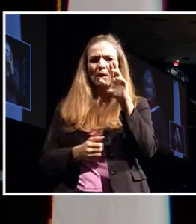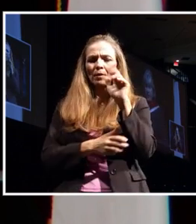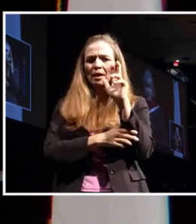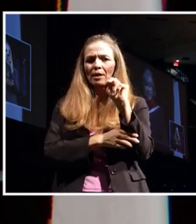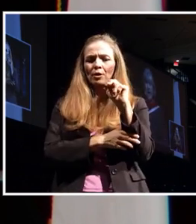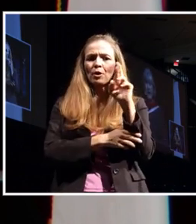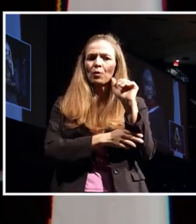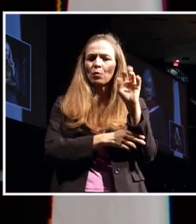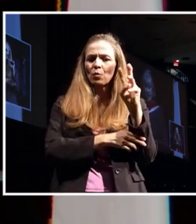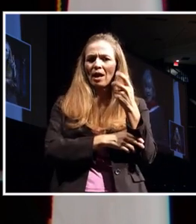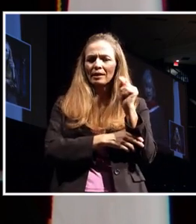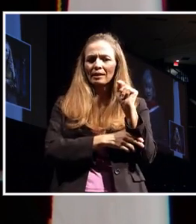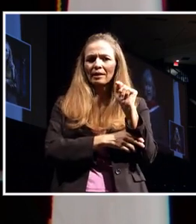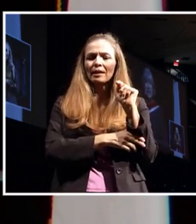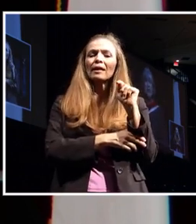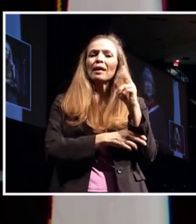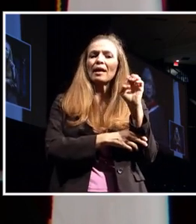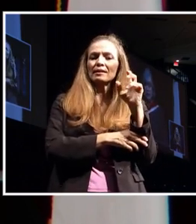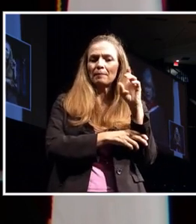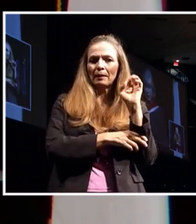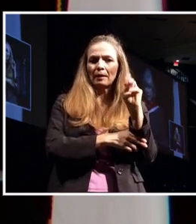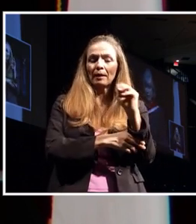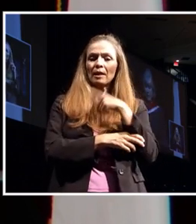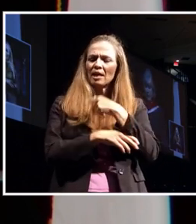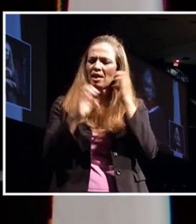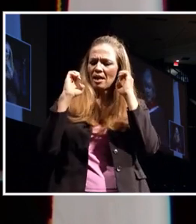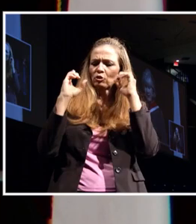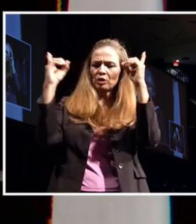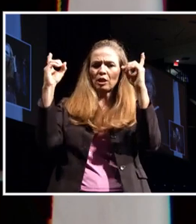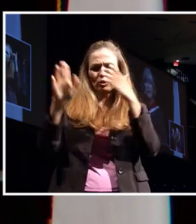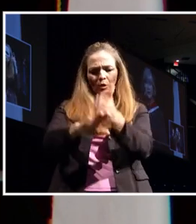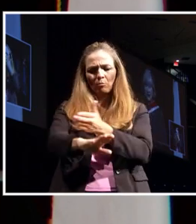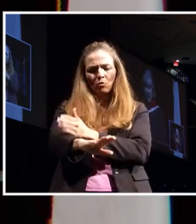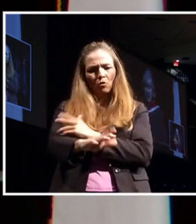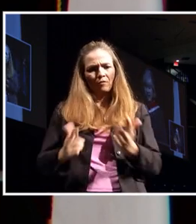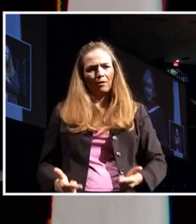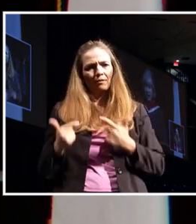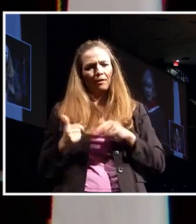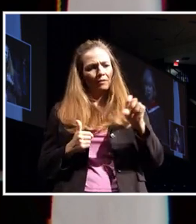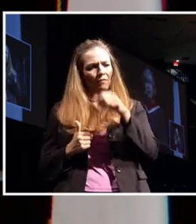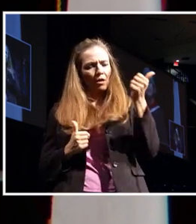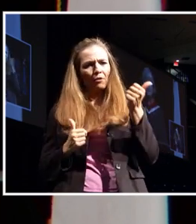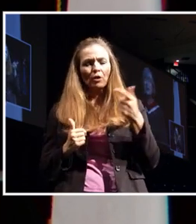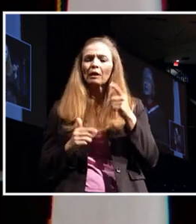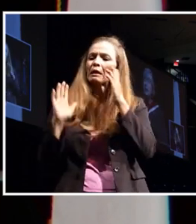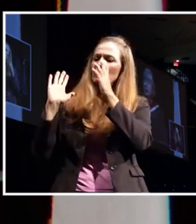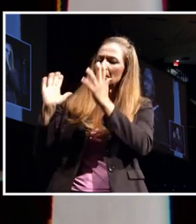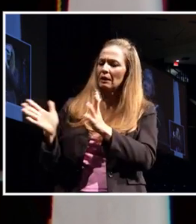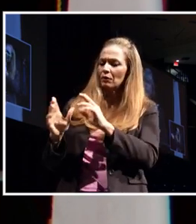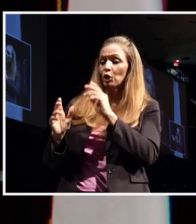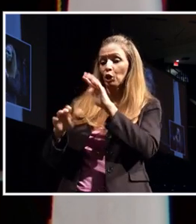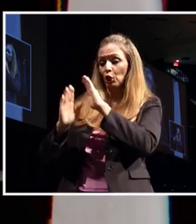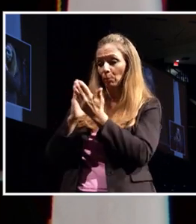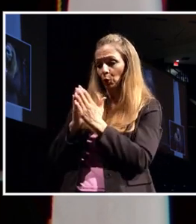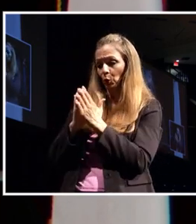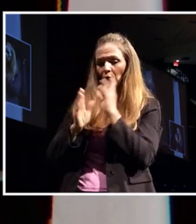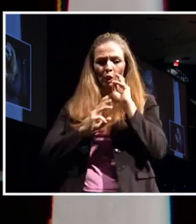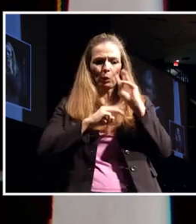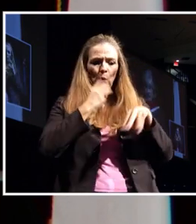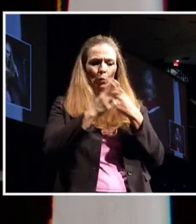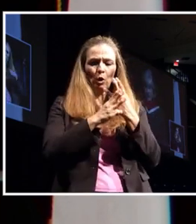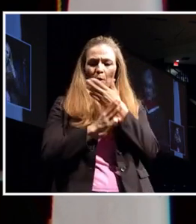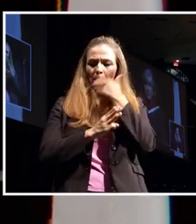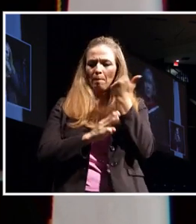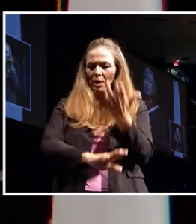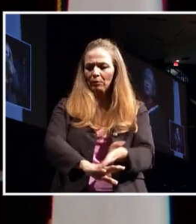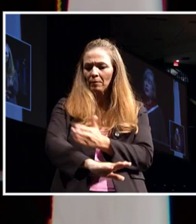Wright Edelman, says, "Education is for improving the lives of others and leaving your community and world better than you